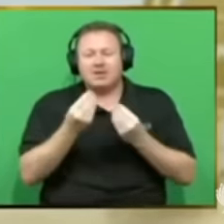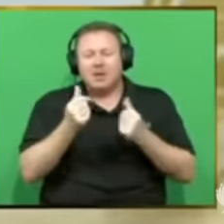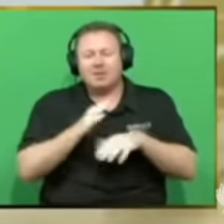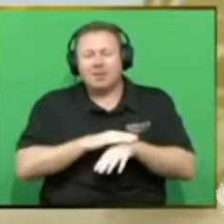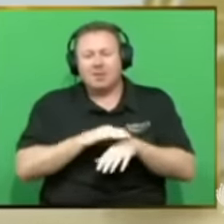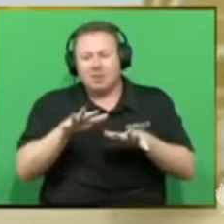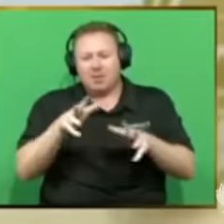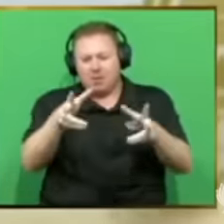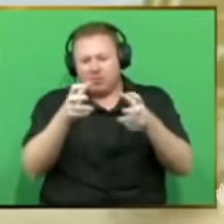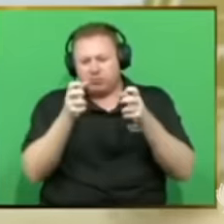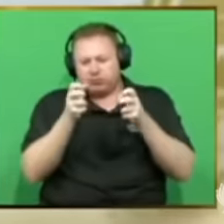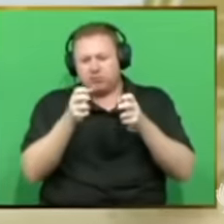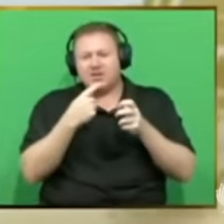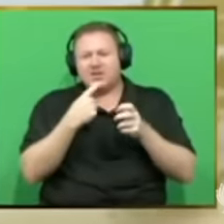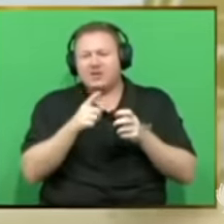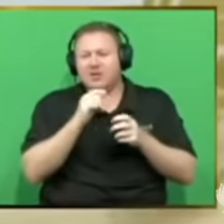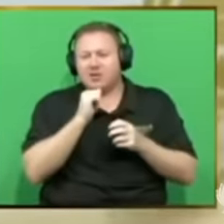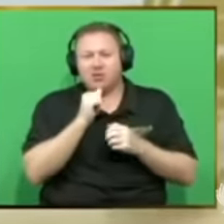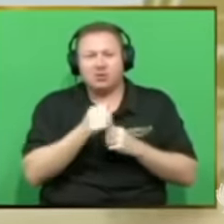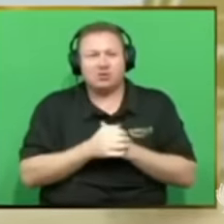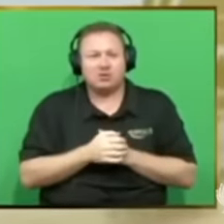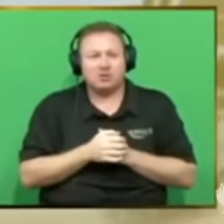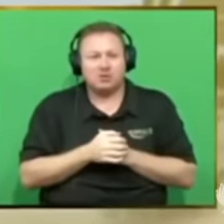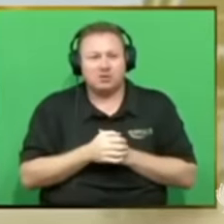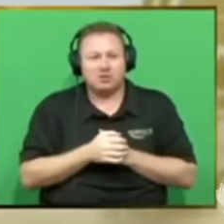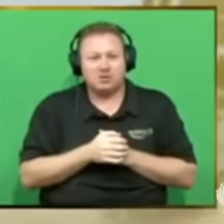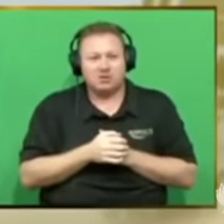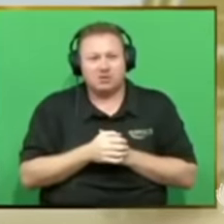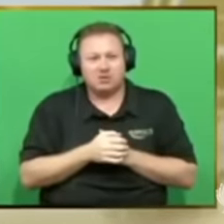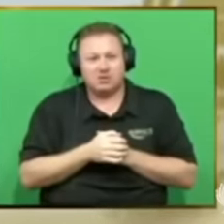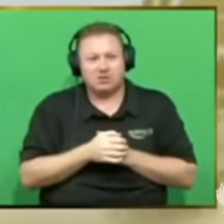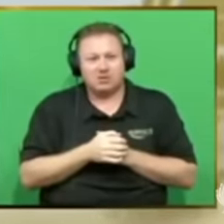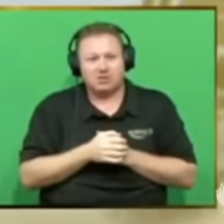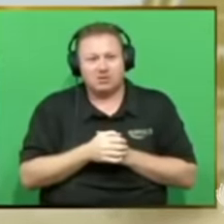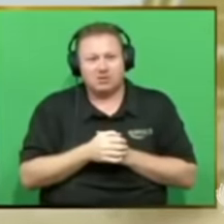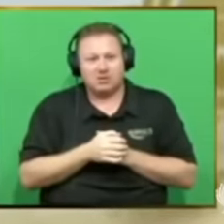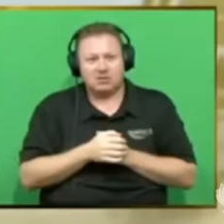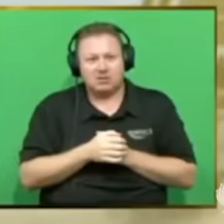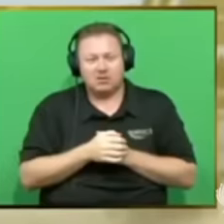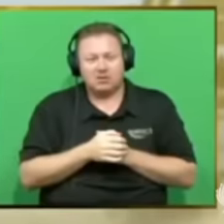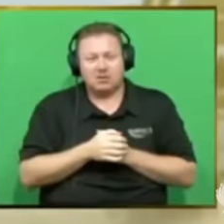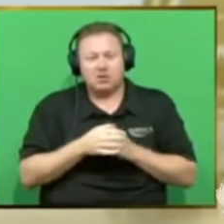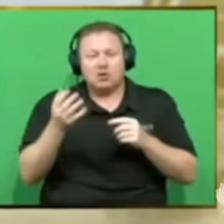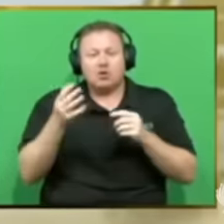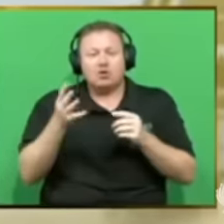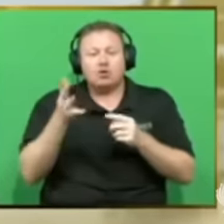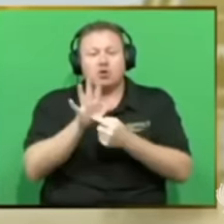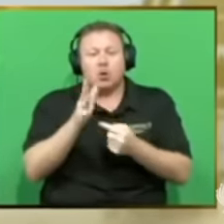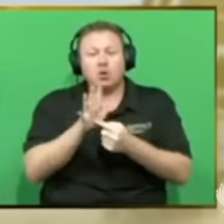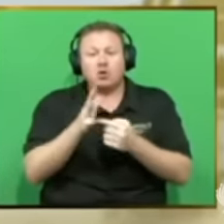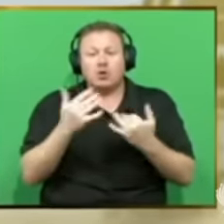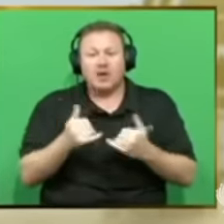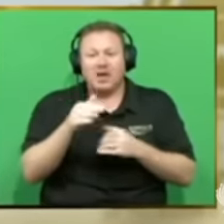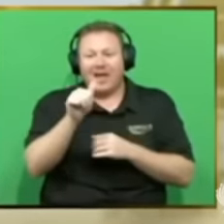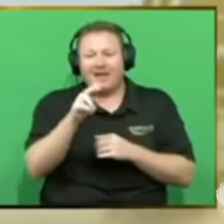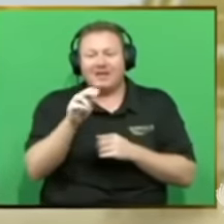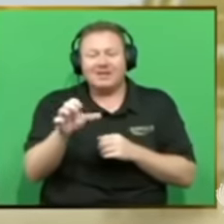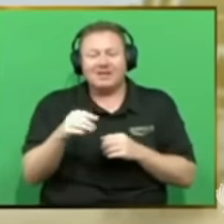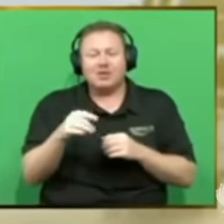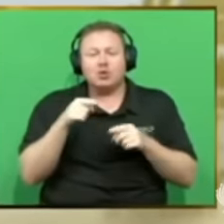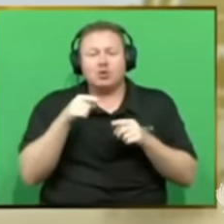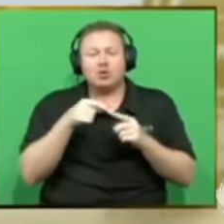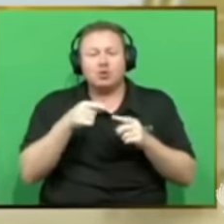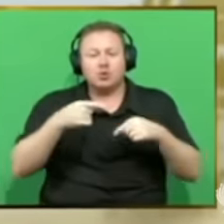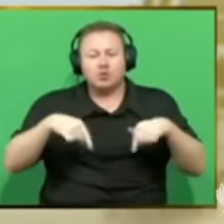What stood out today like a cadre's sore thumb that got caught in a cash register is that the ANC was too afraid to